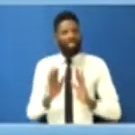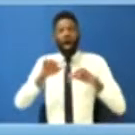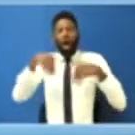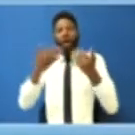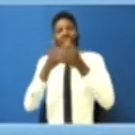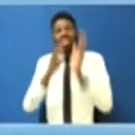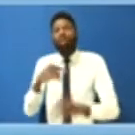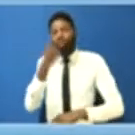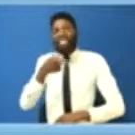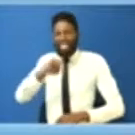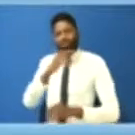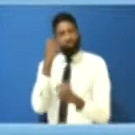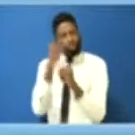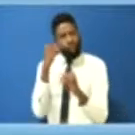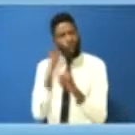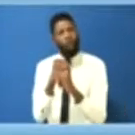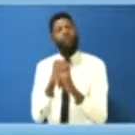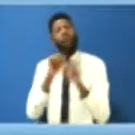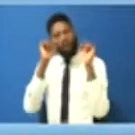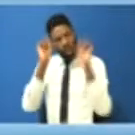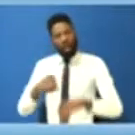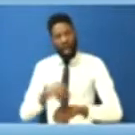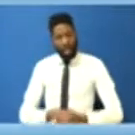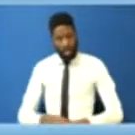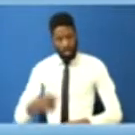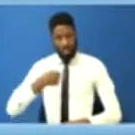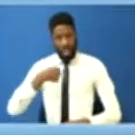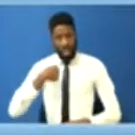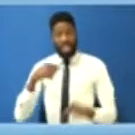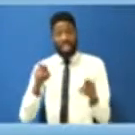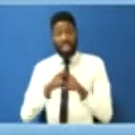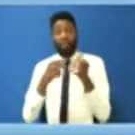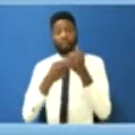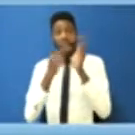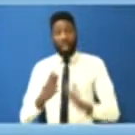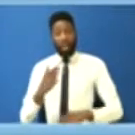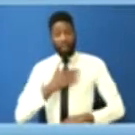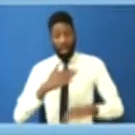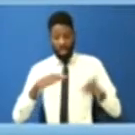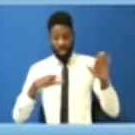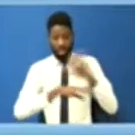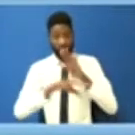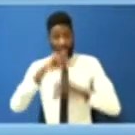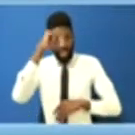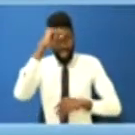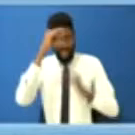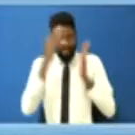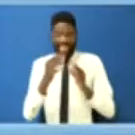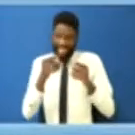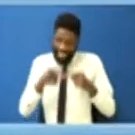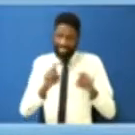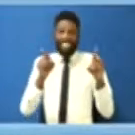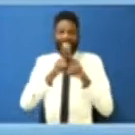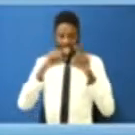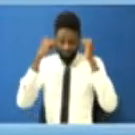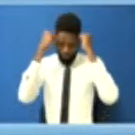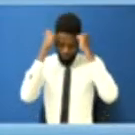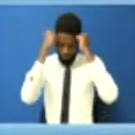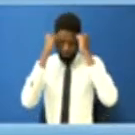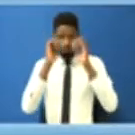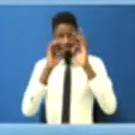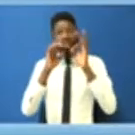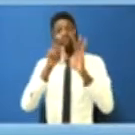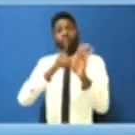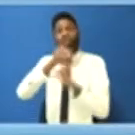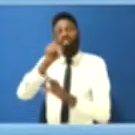just gets the job done and me and my partner my deputy governor who's an accomplished scholar professor